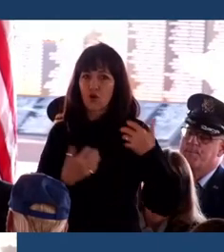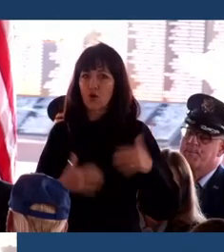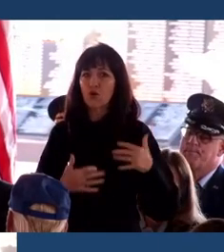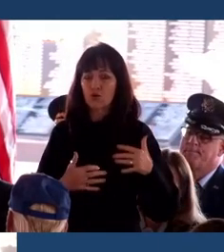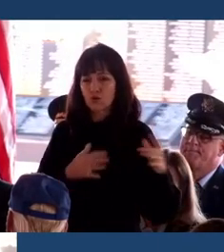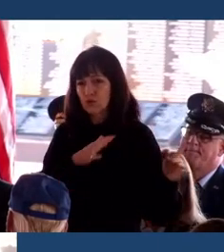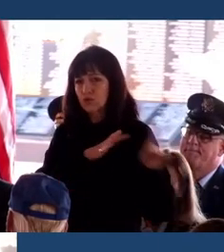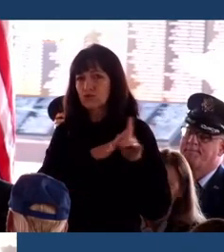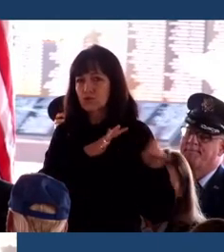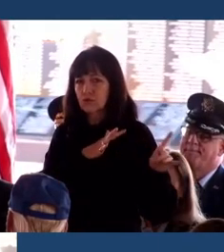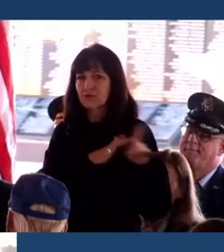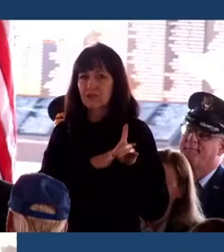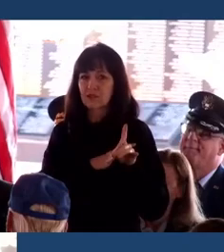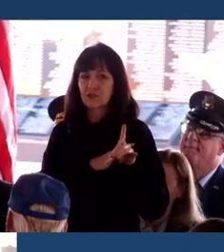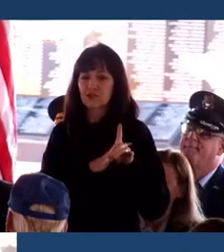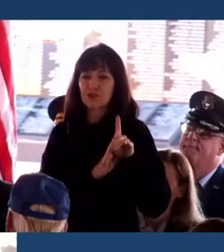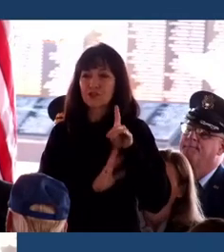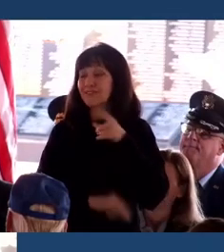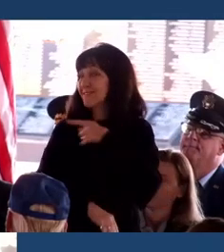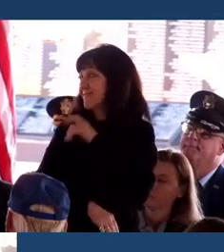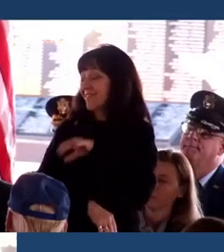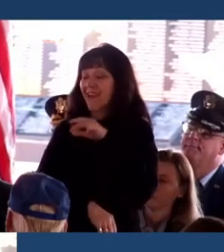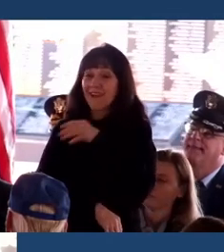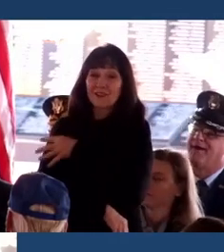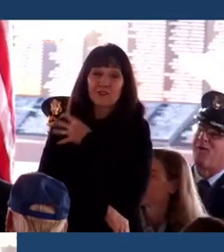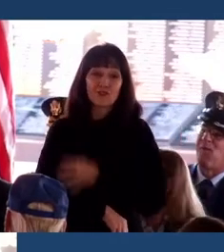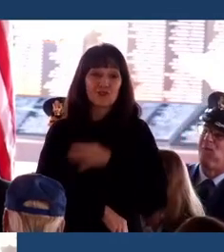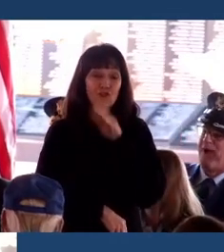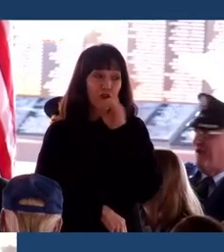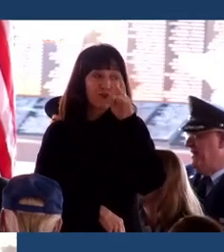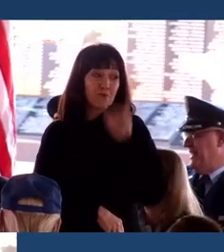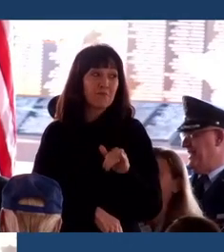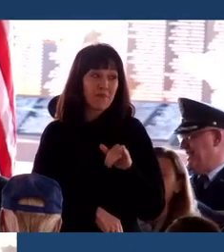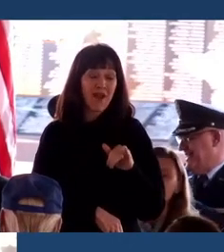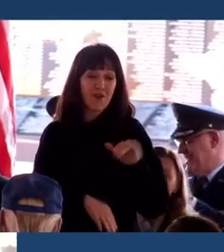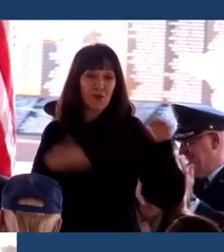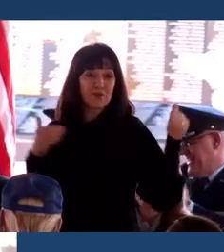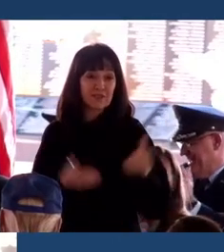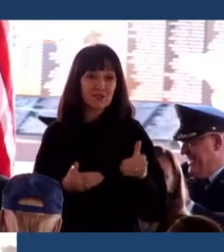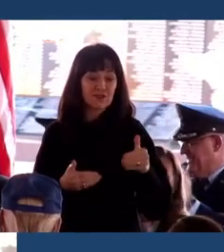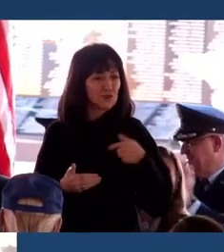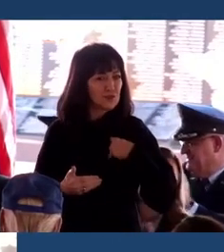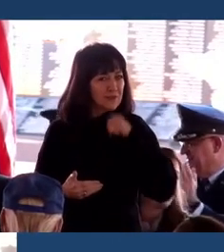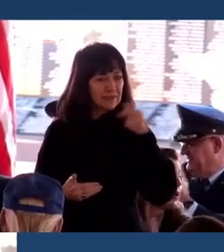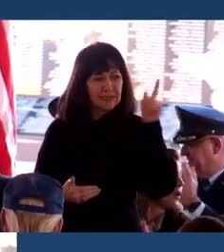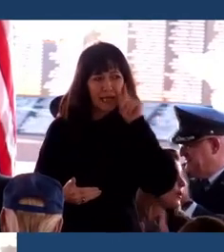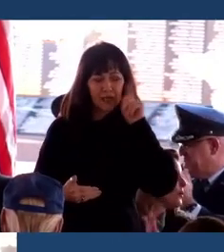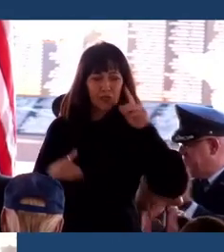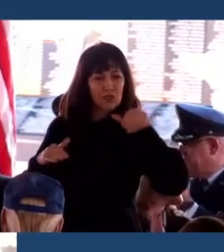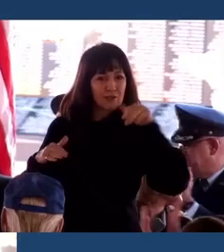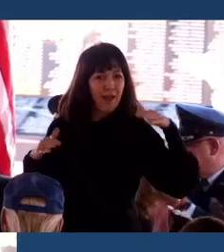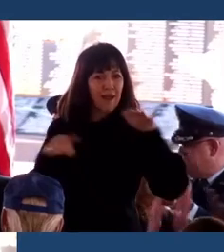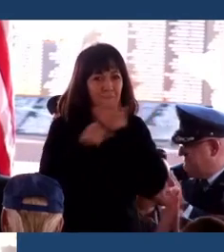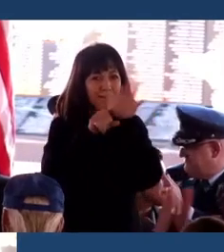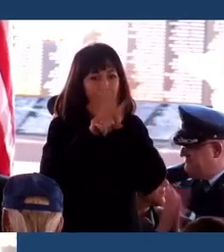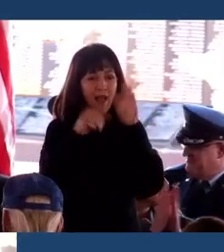General Berry was introduced. I didn't hear enough applause for General Berry and the National Guard, men and women.